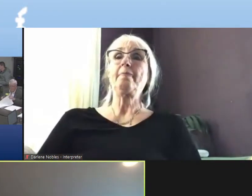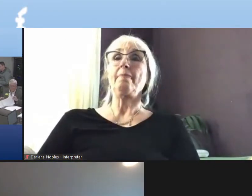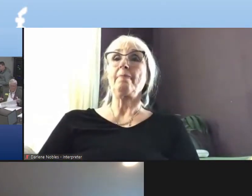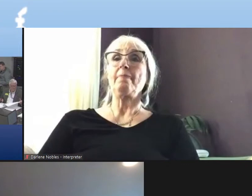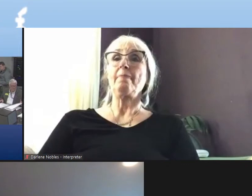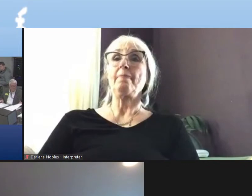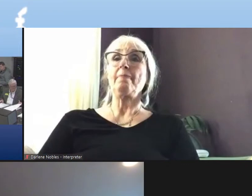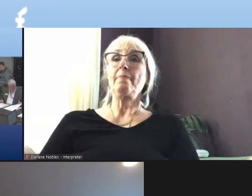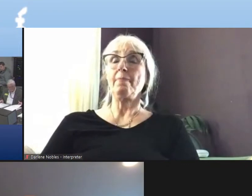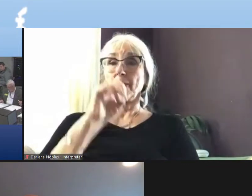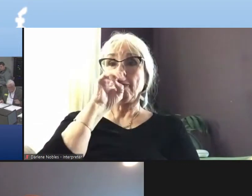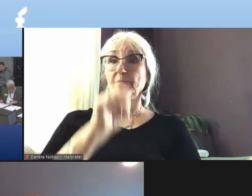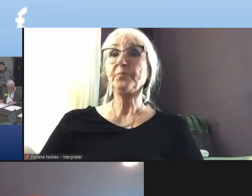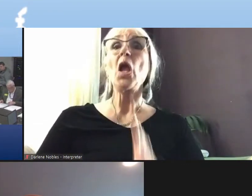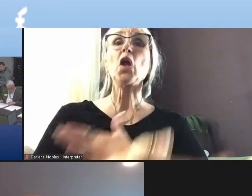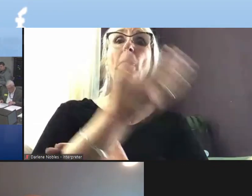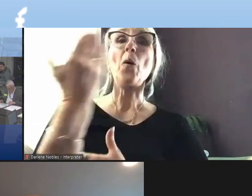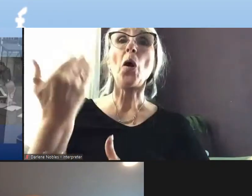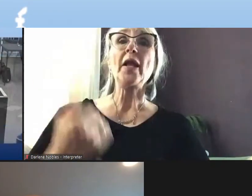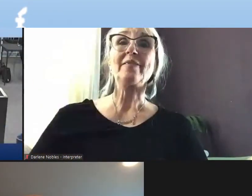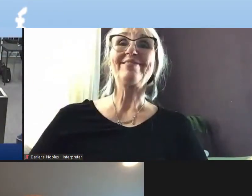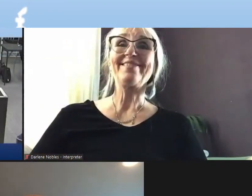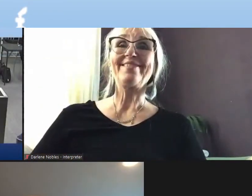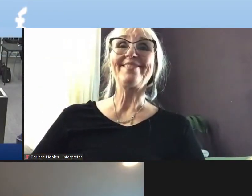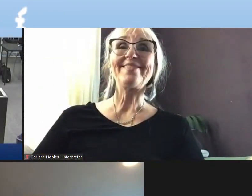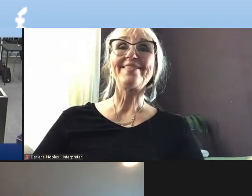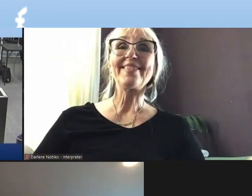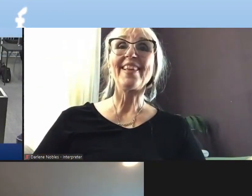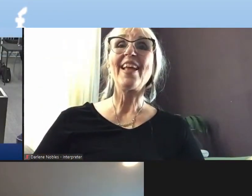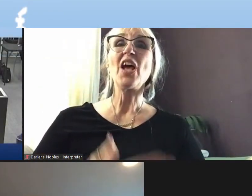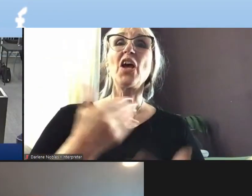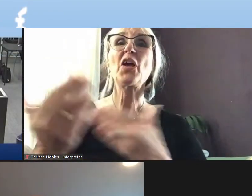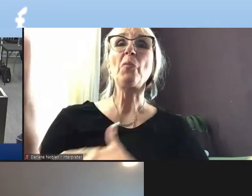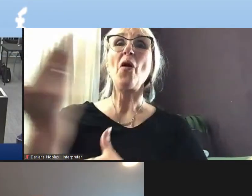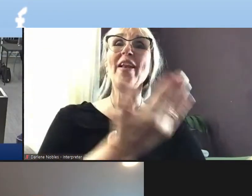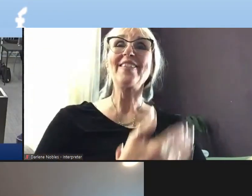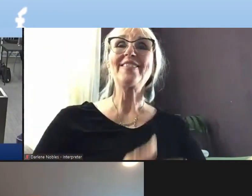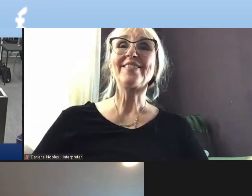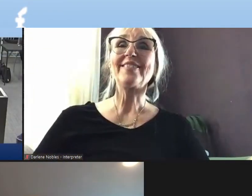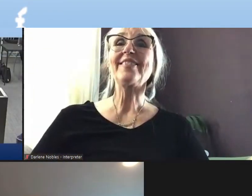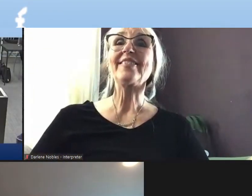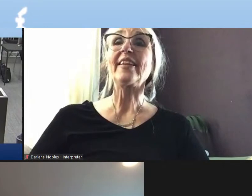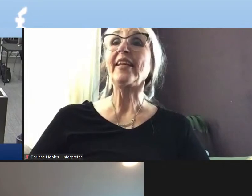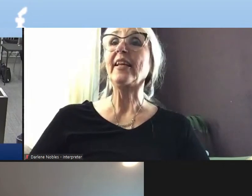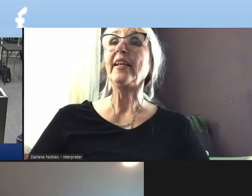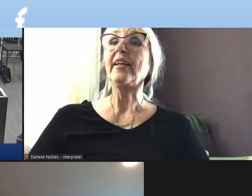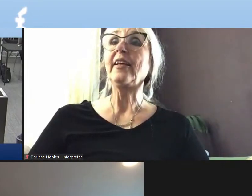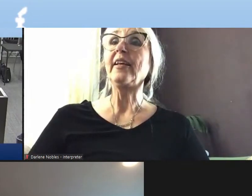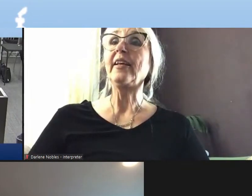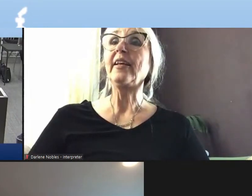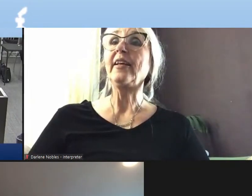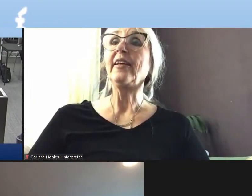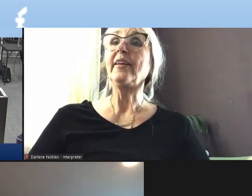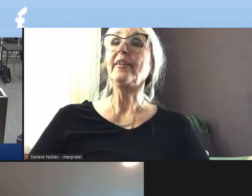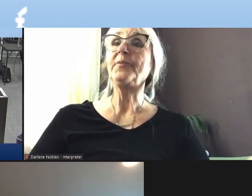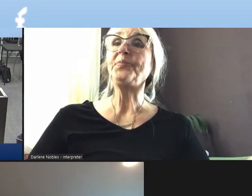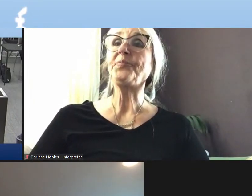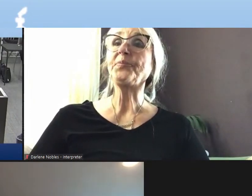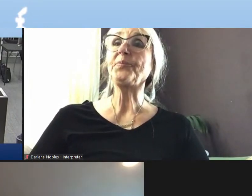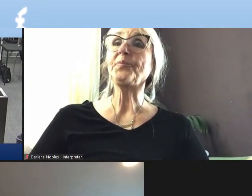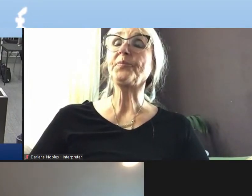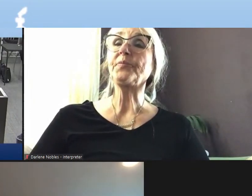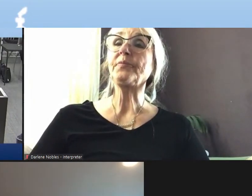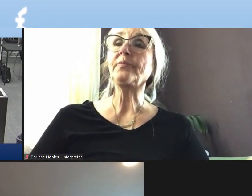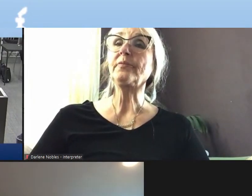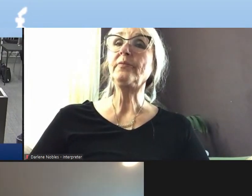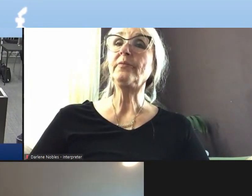Good morning. Good morning, everyone. Thanks for having us today. And let me say